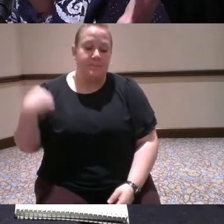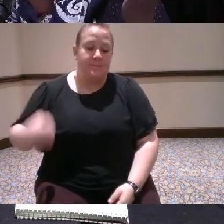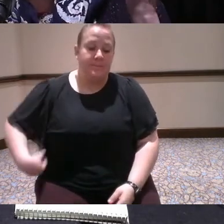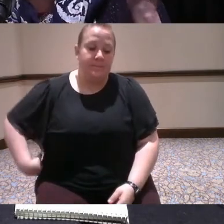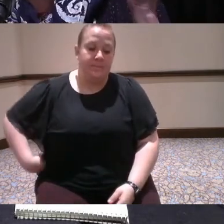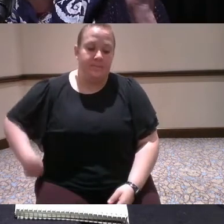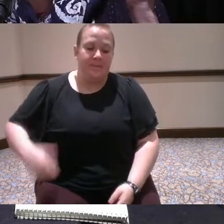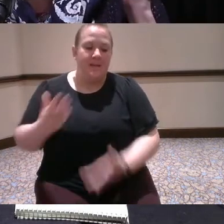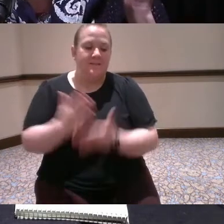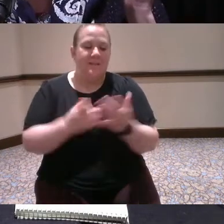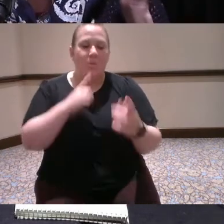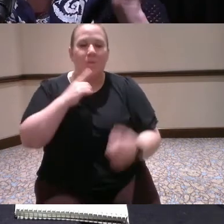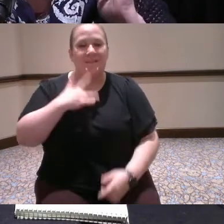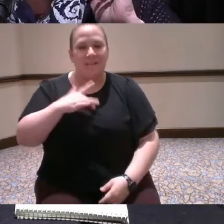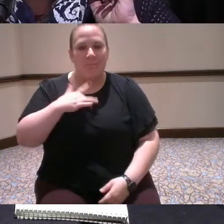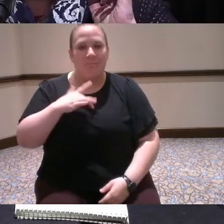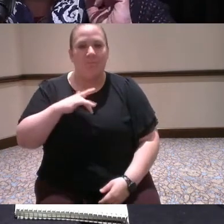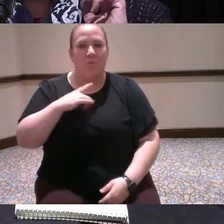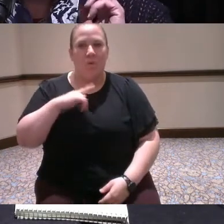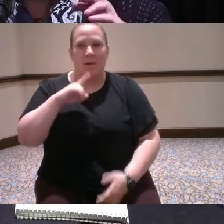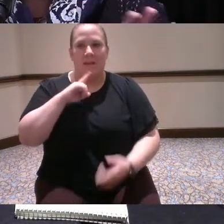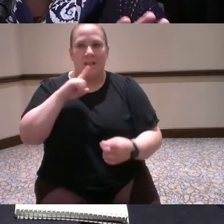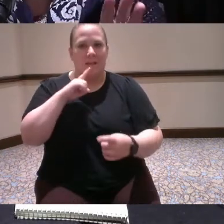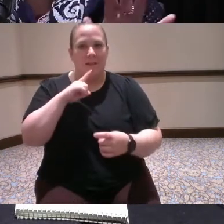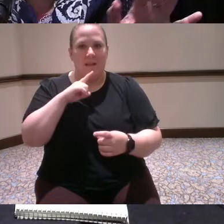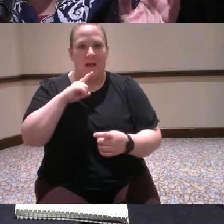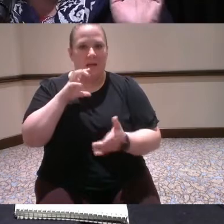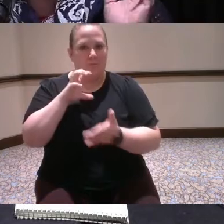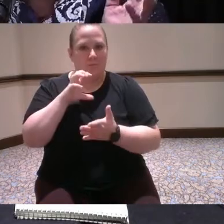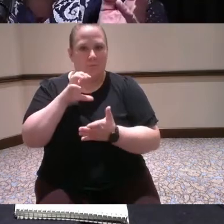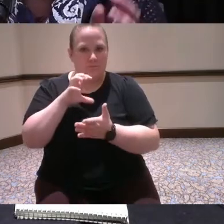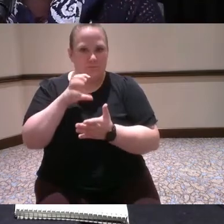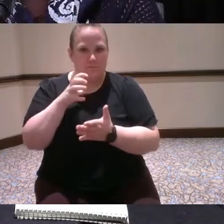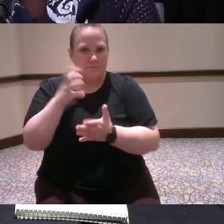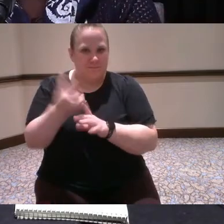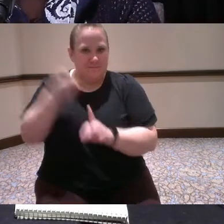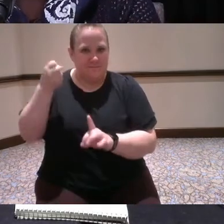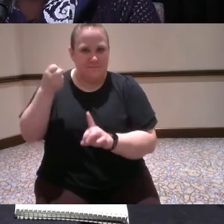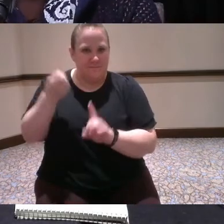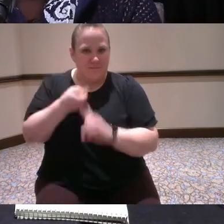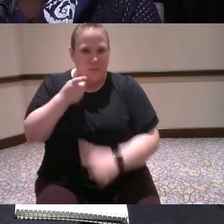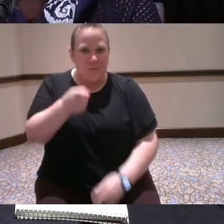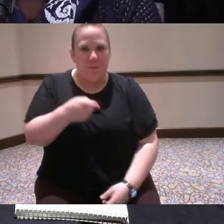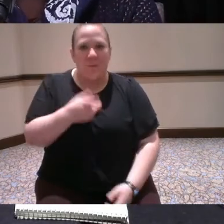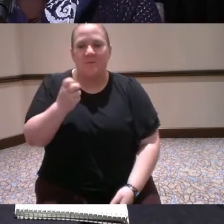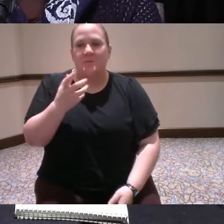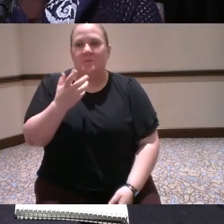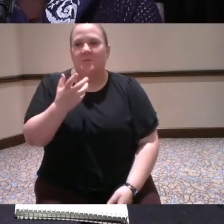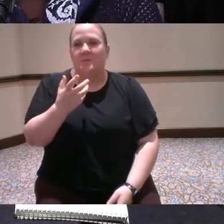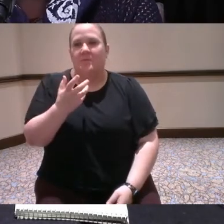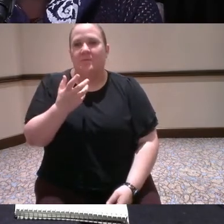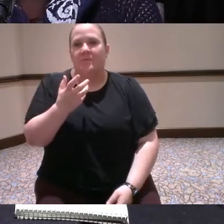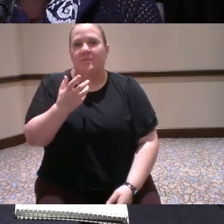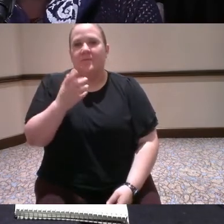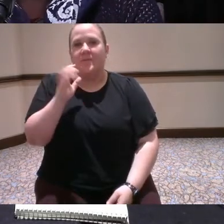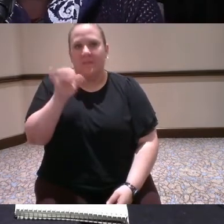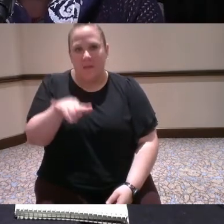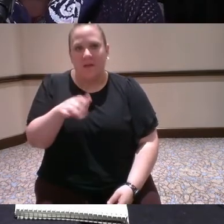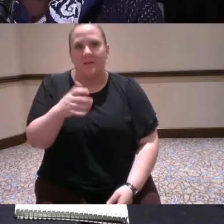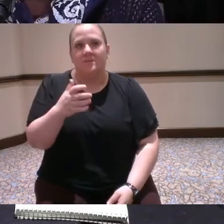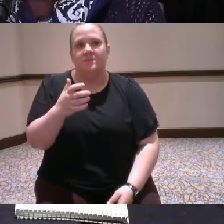that were sensory deprivation and then totally used all your senses. So those are the kind of things